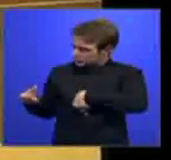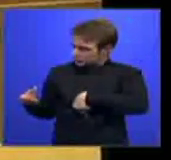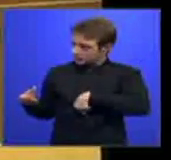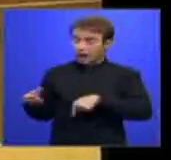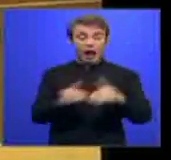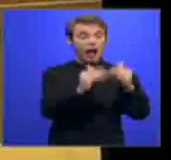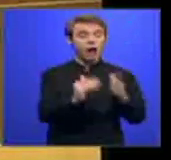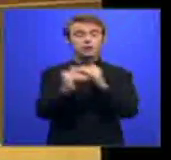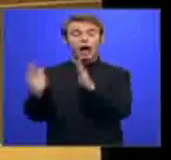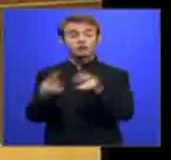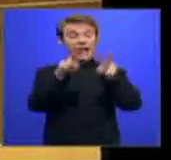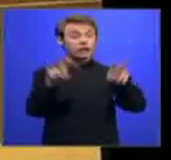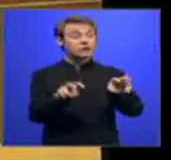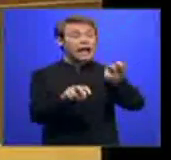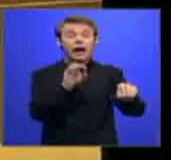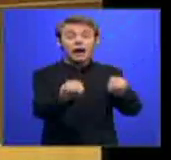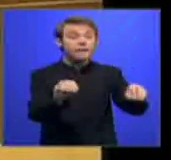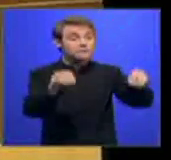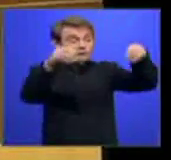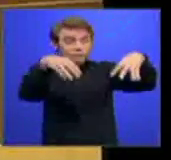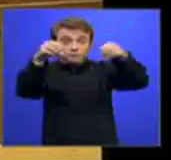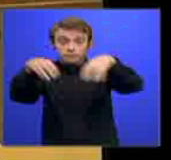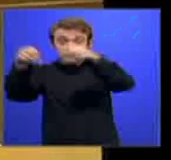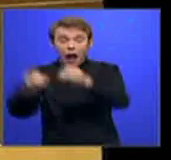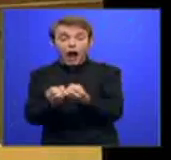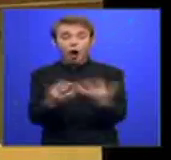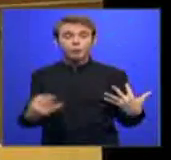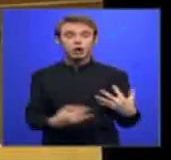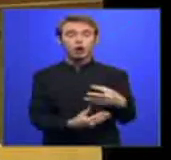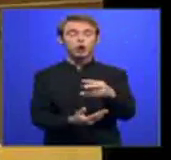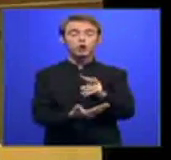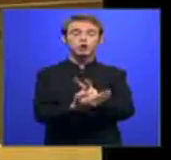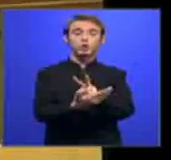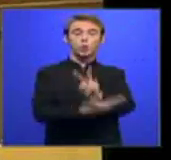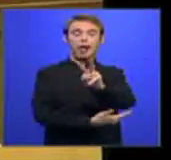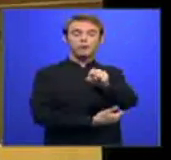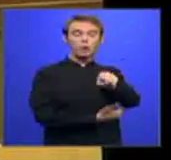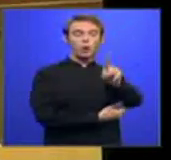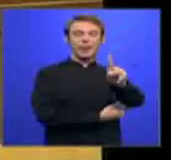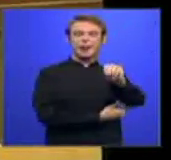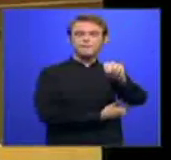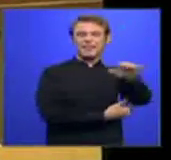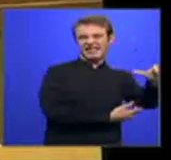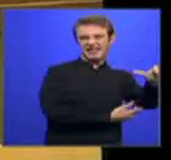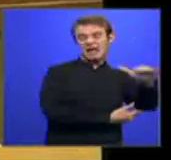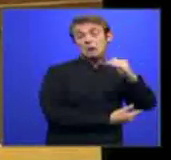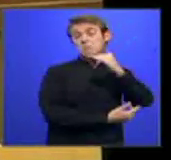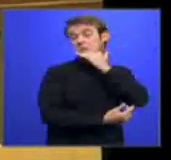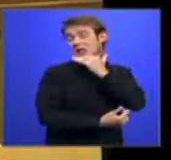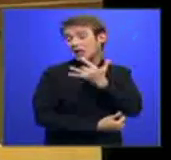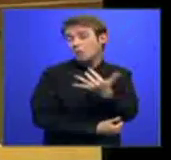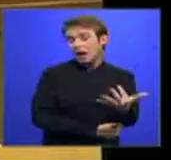electricity is now at 12.1 million, which translates